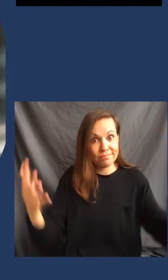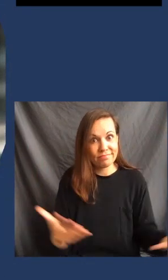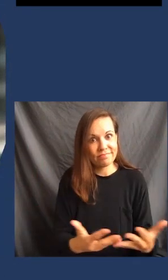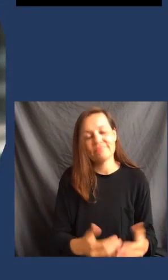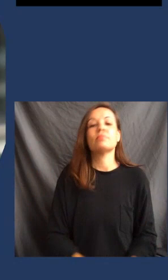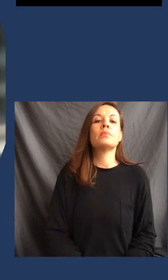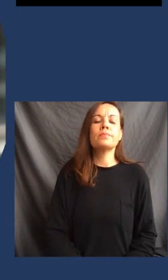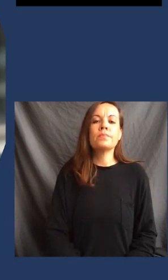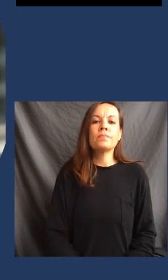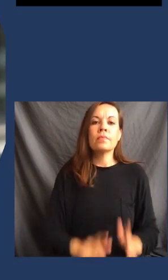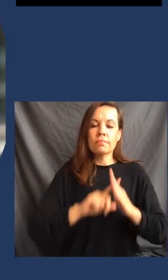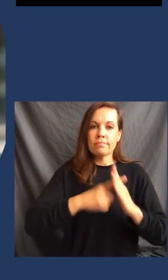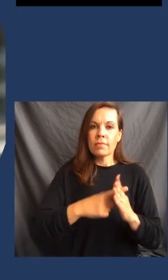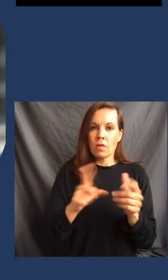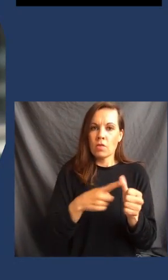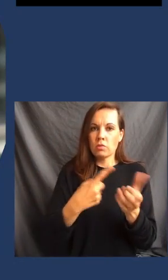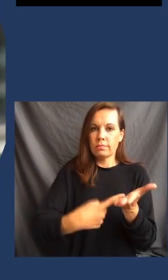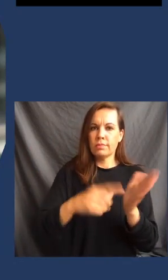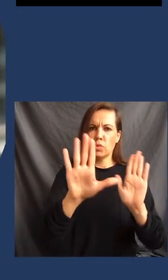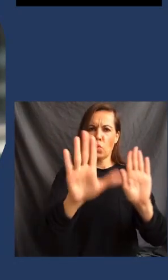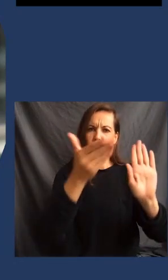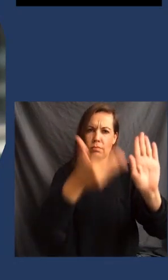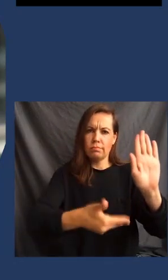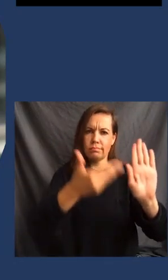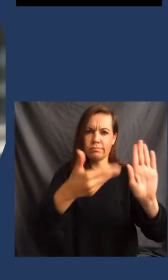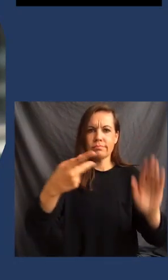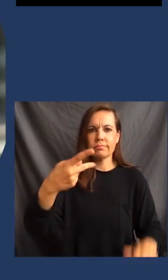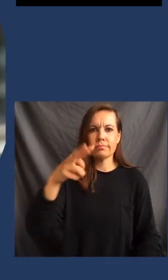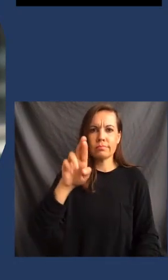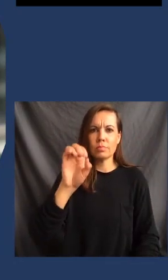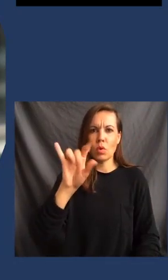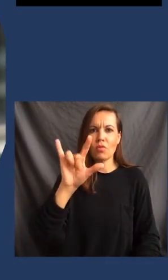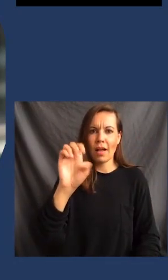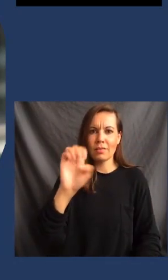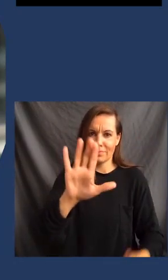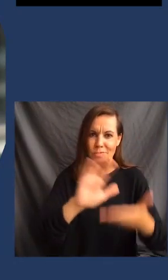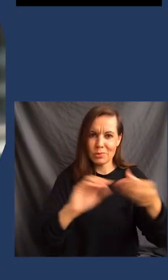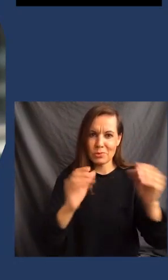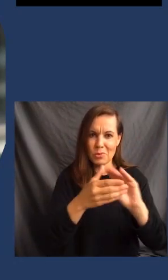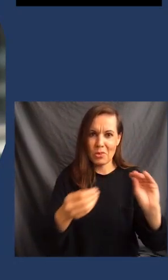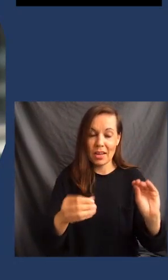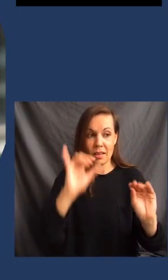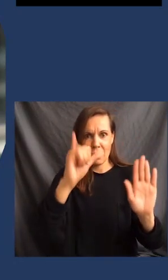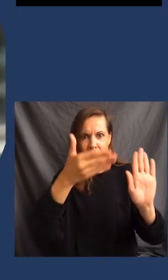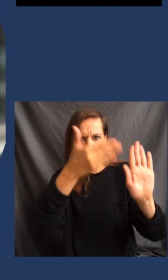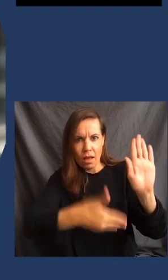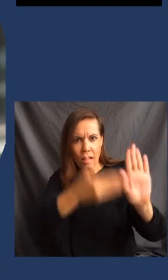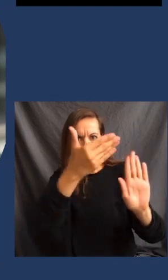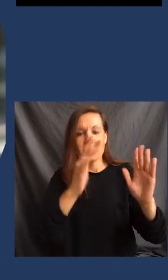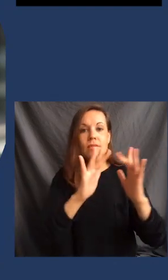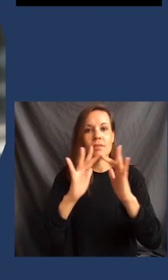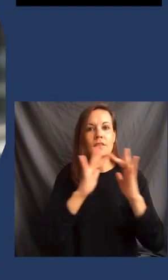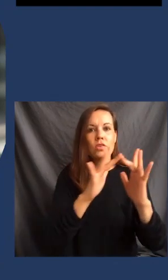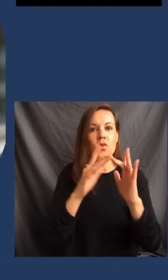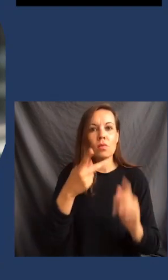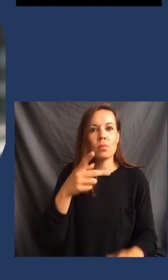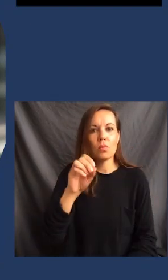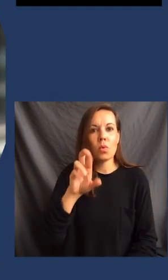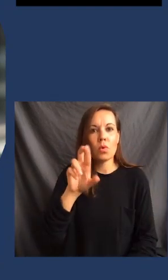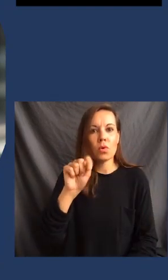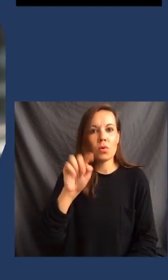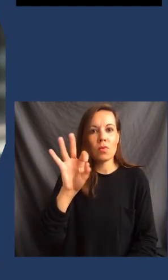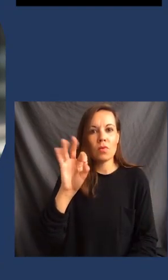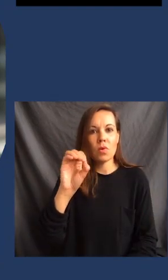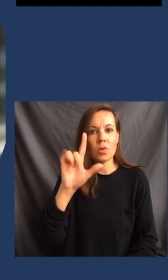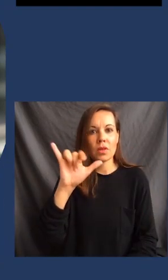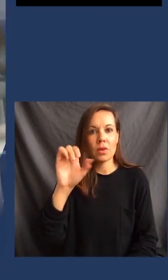started, let's discuss your profile and your story. Your LinkedIn profile is a digital portfolio that represents you and